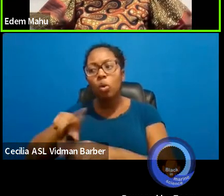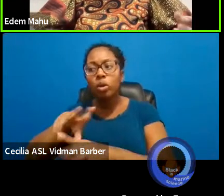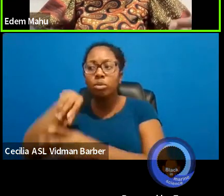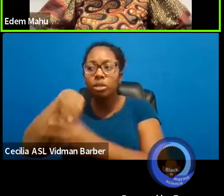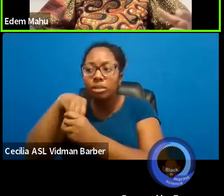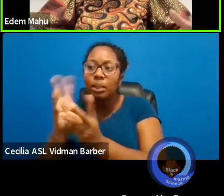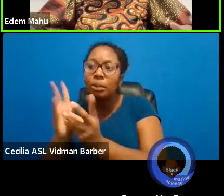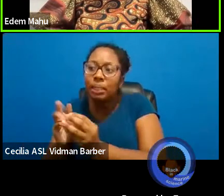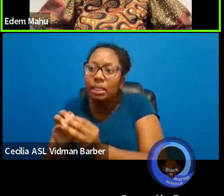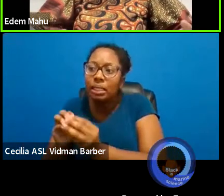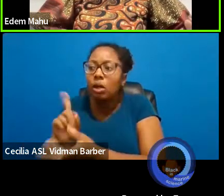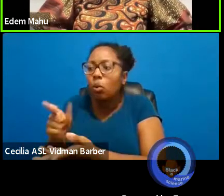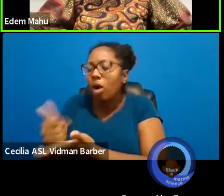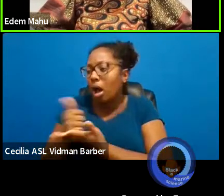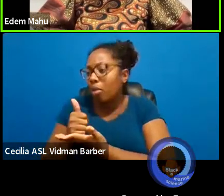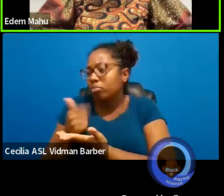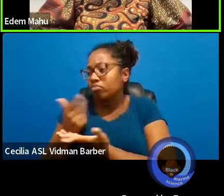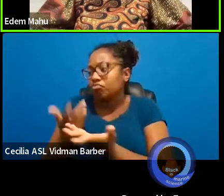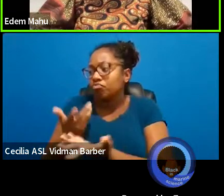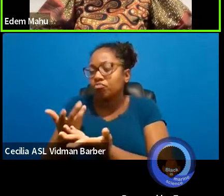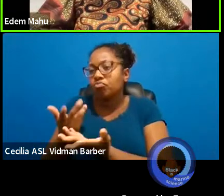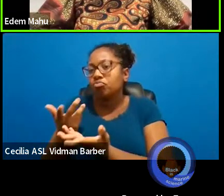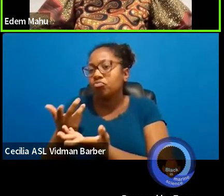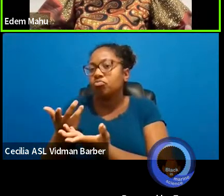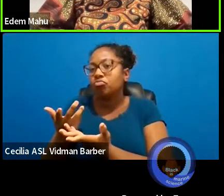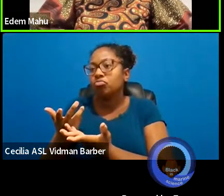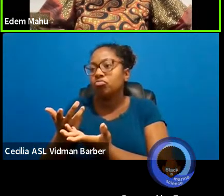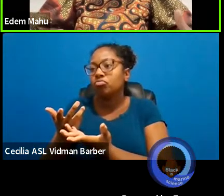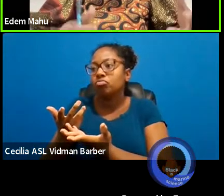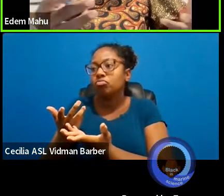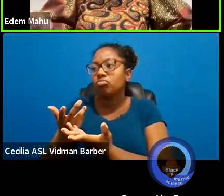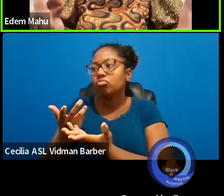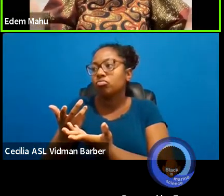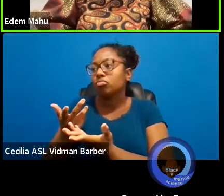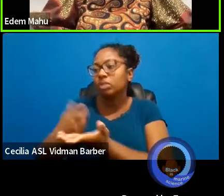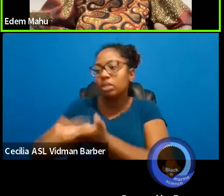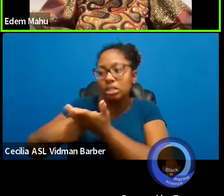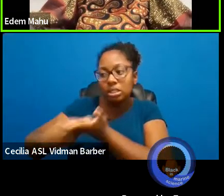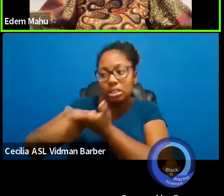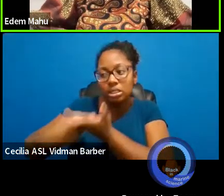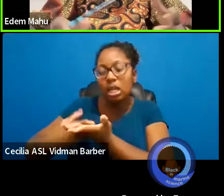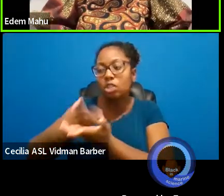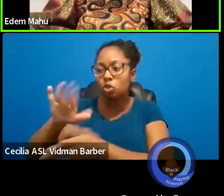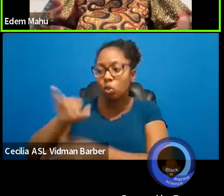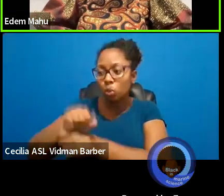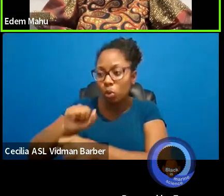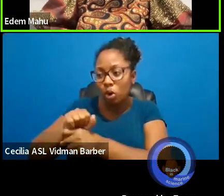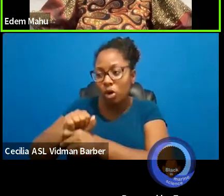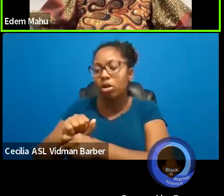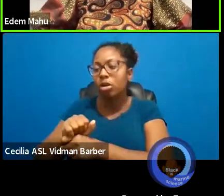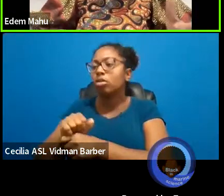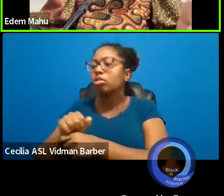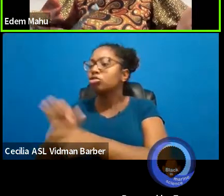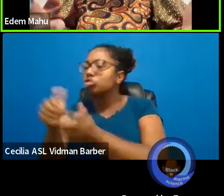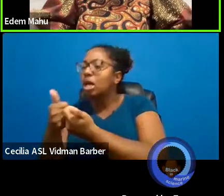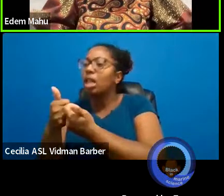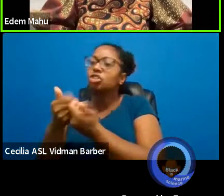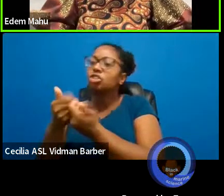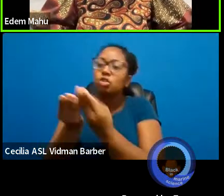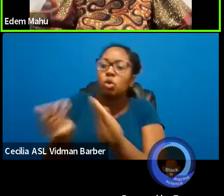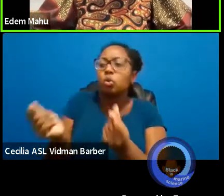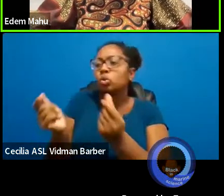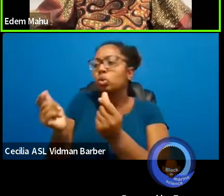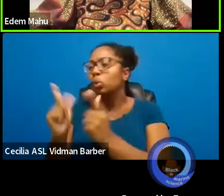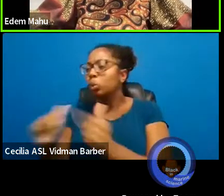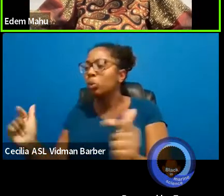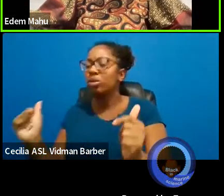participate in a meeting that will help you to project your continent, to talk about what you are doing, what challenges you are facing, and then you don't